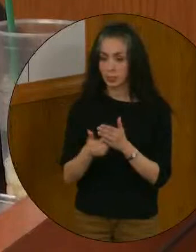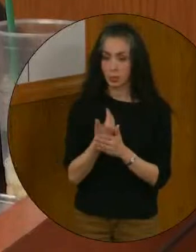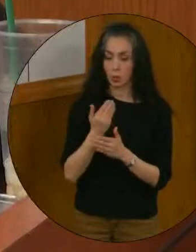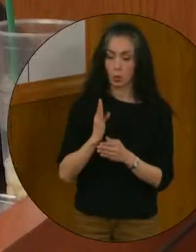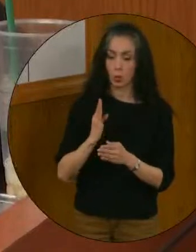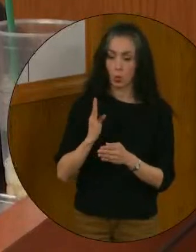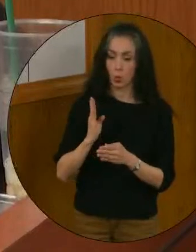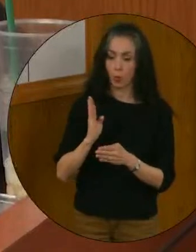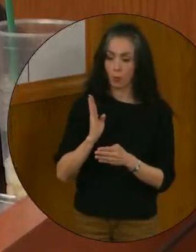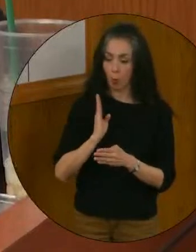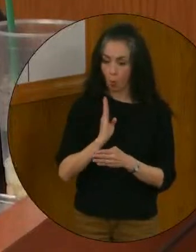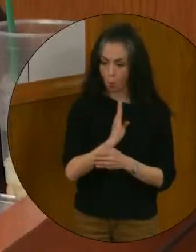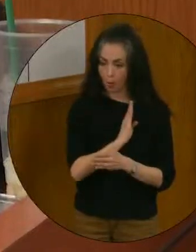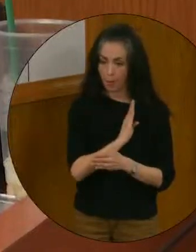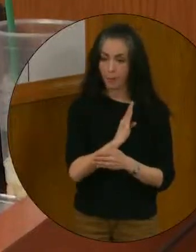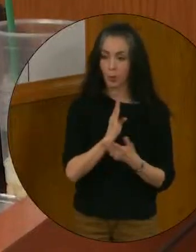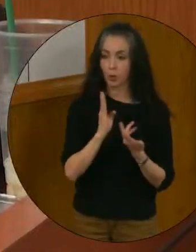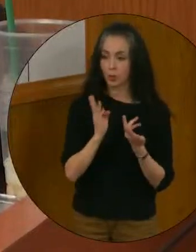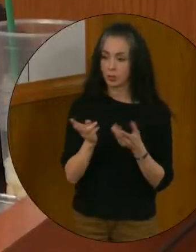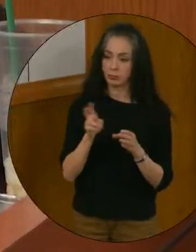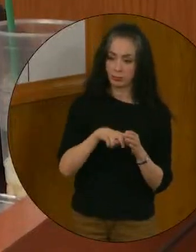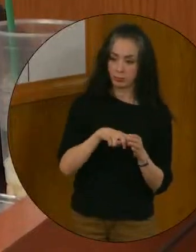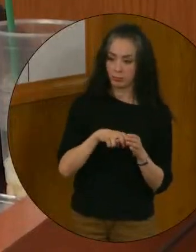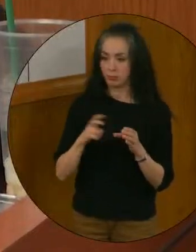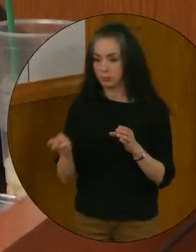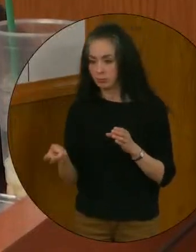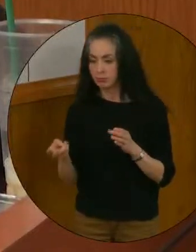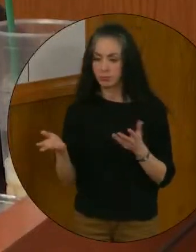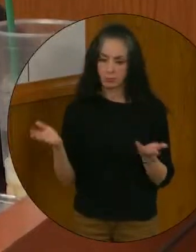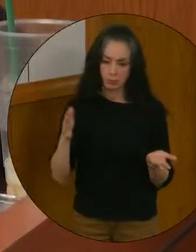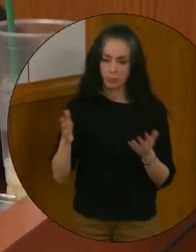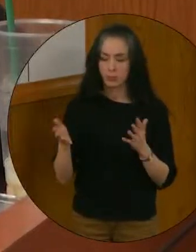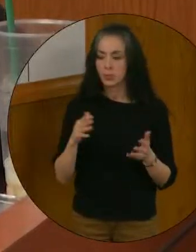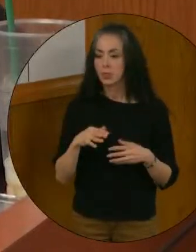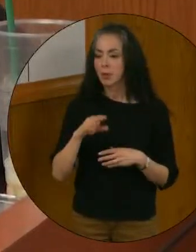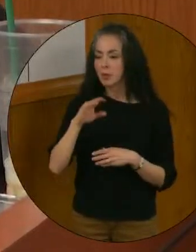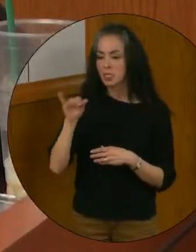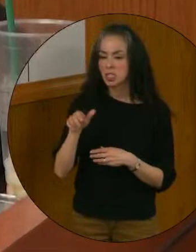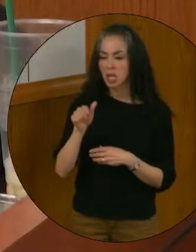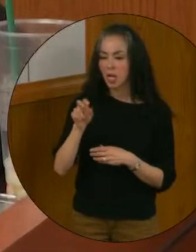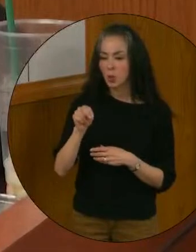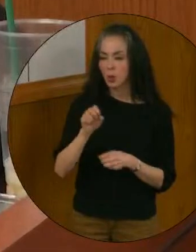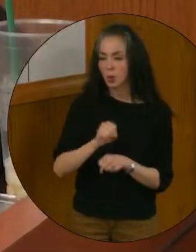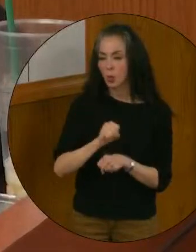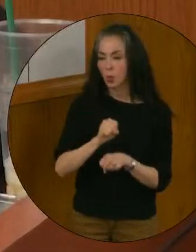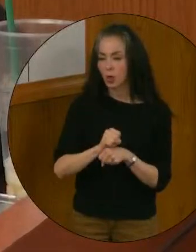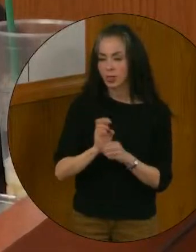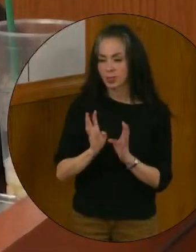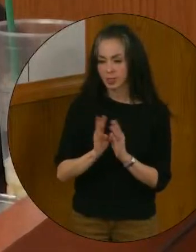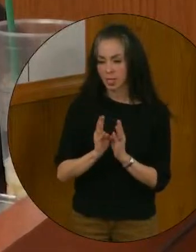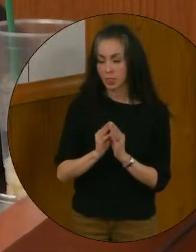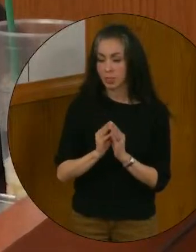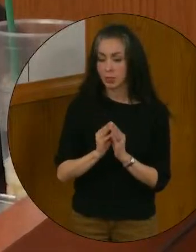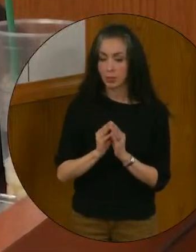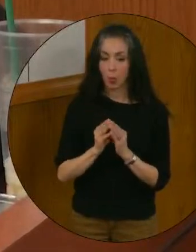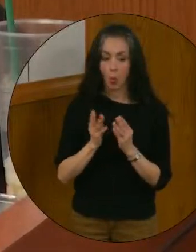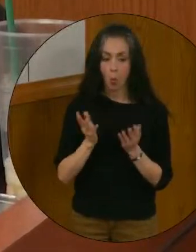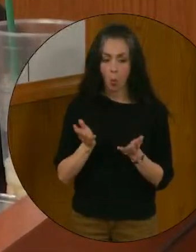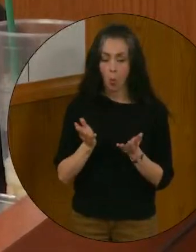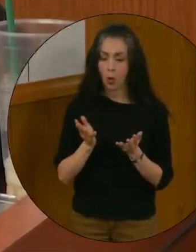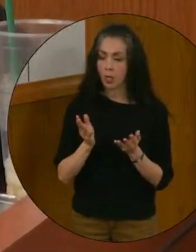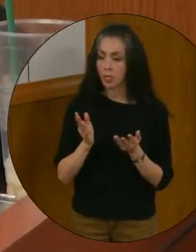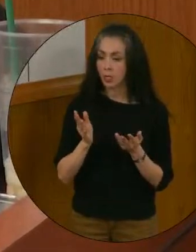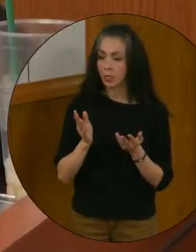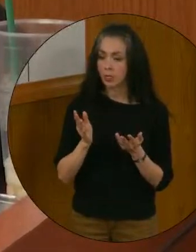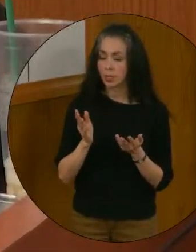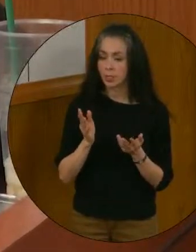go, onto the board and come off the board, maybe putting this in a January work session or into